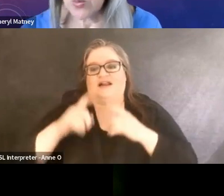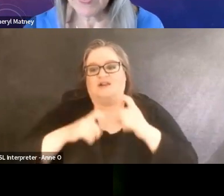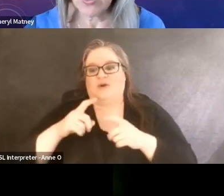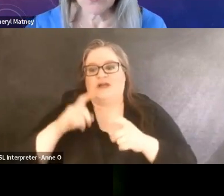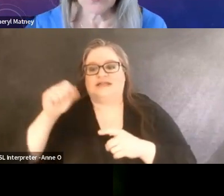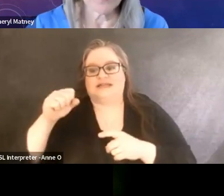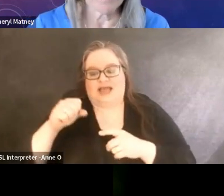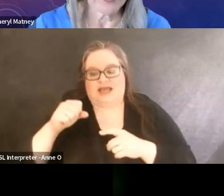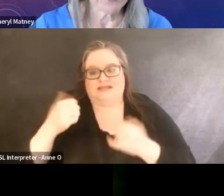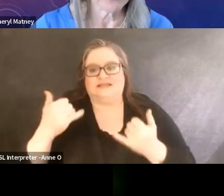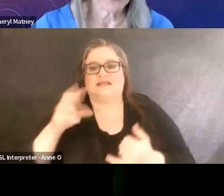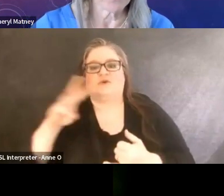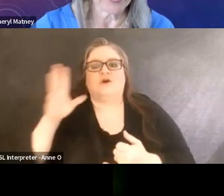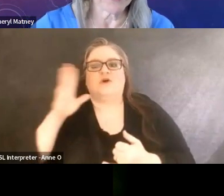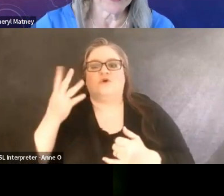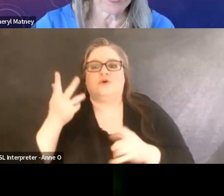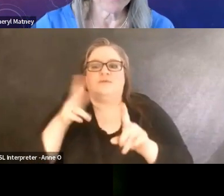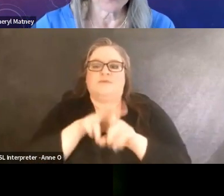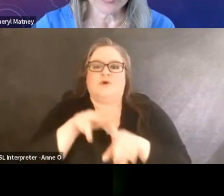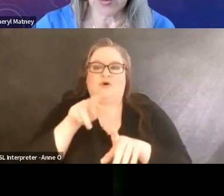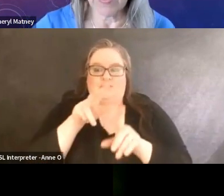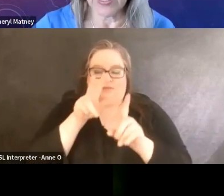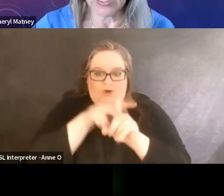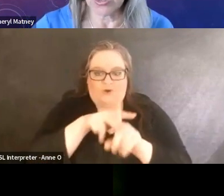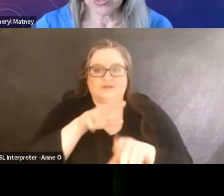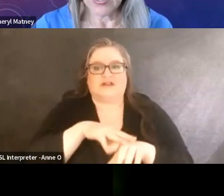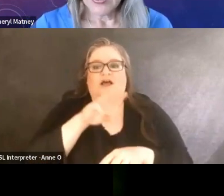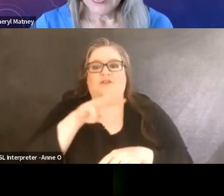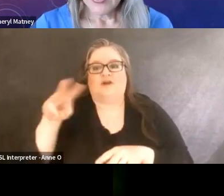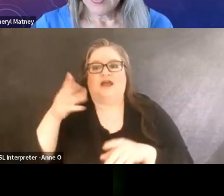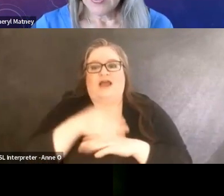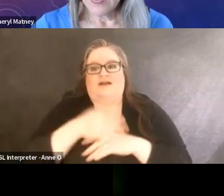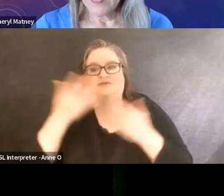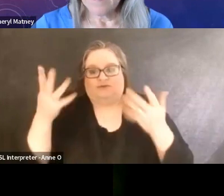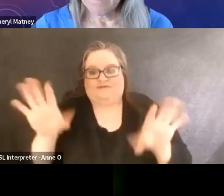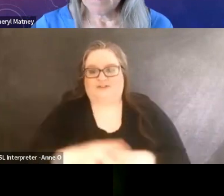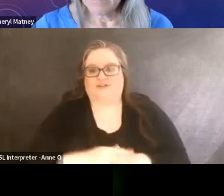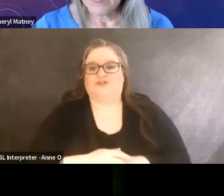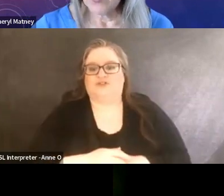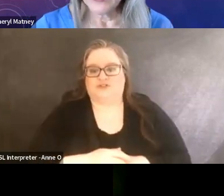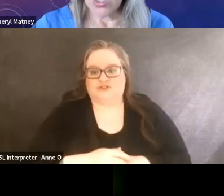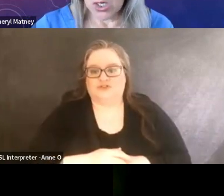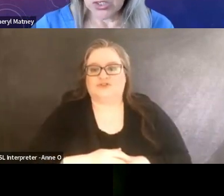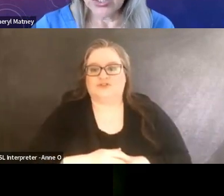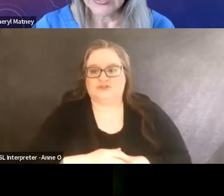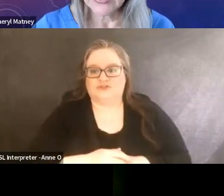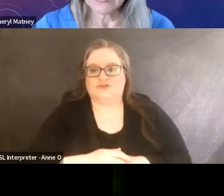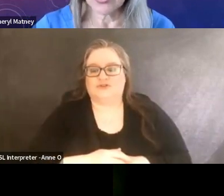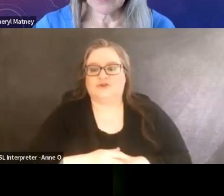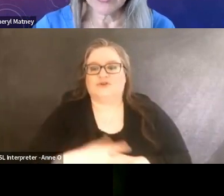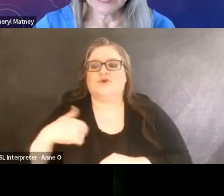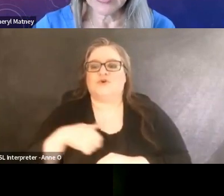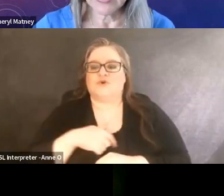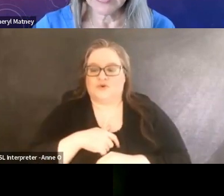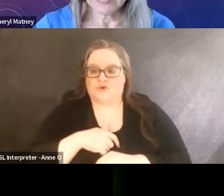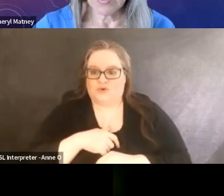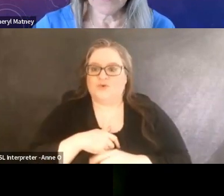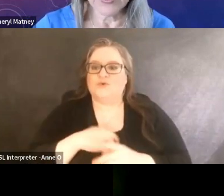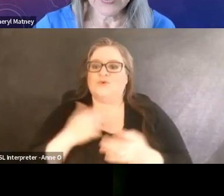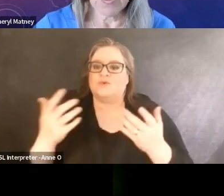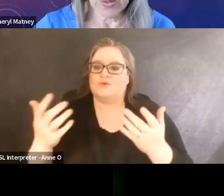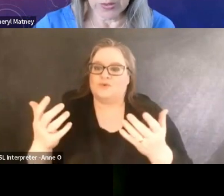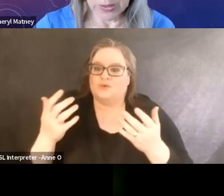Yes, this webinar will be posted on the website once we finish. We are looking to